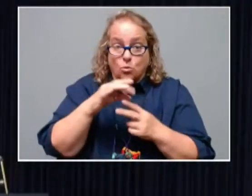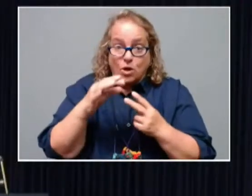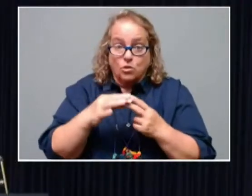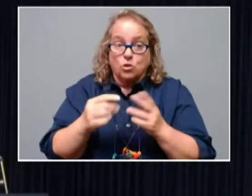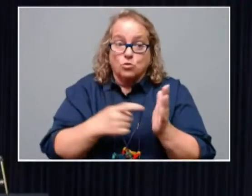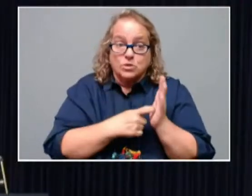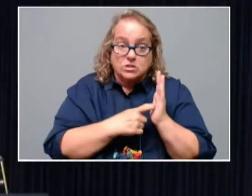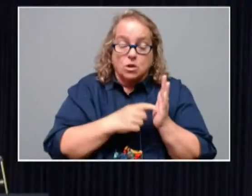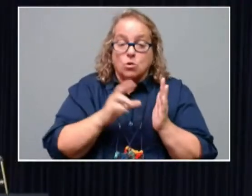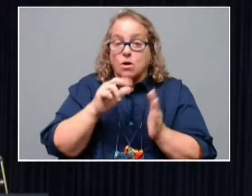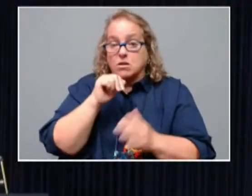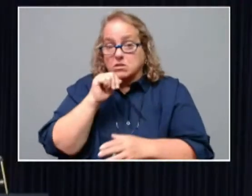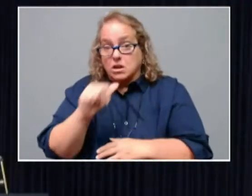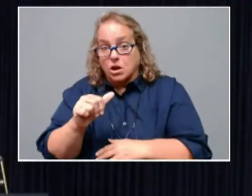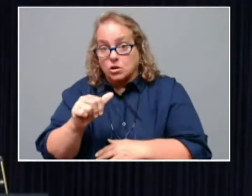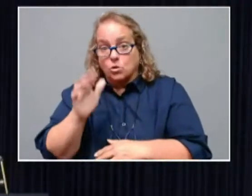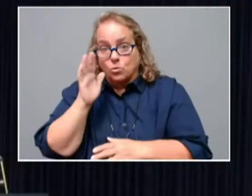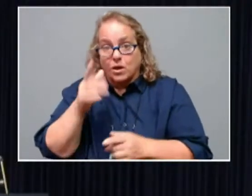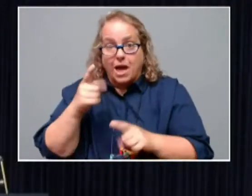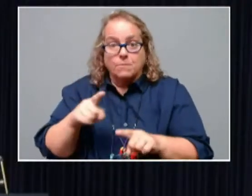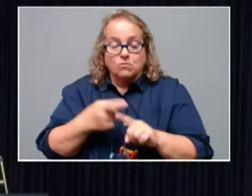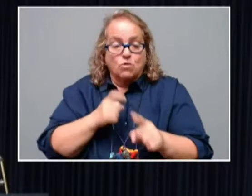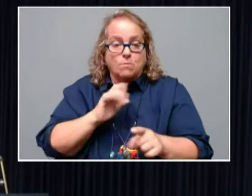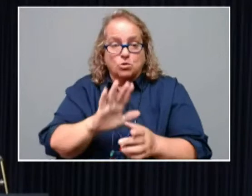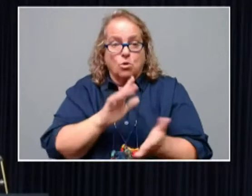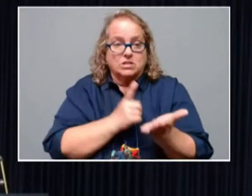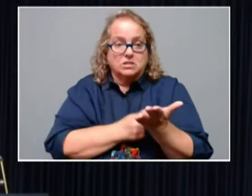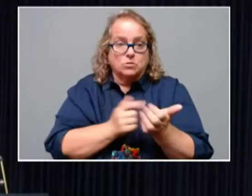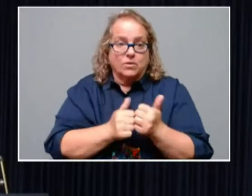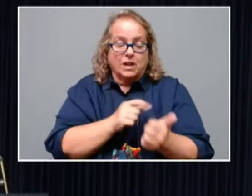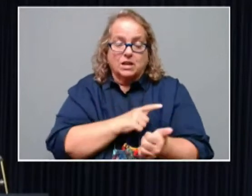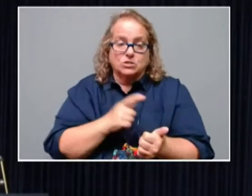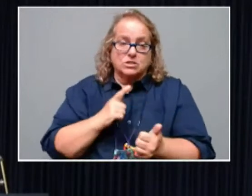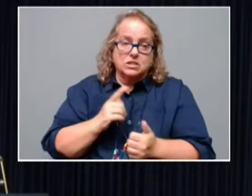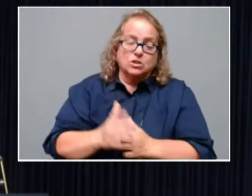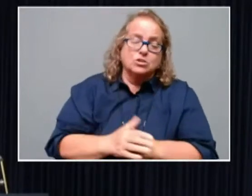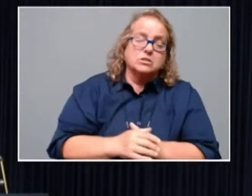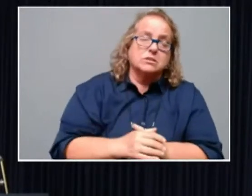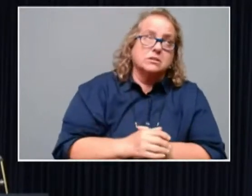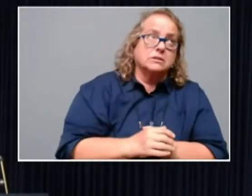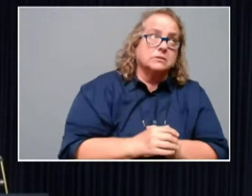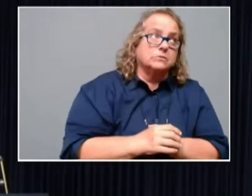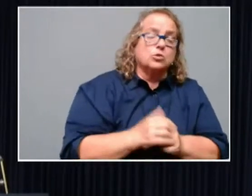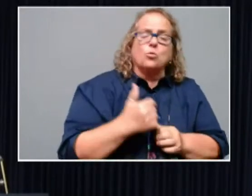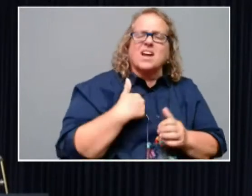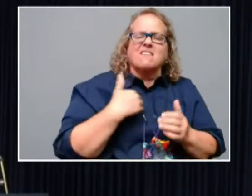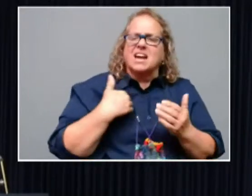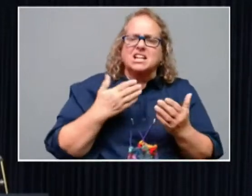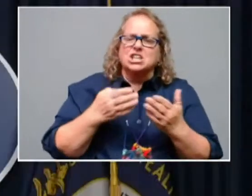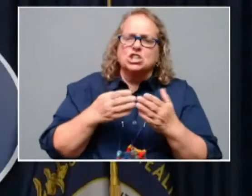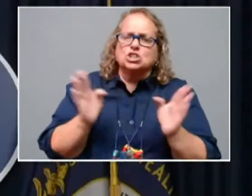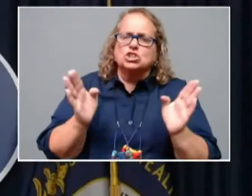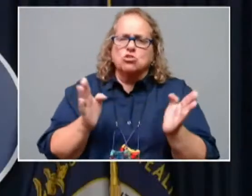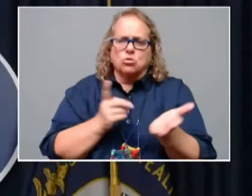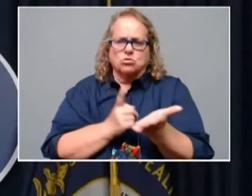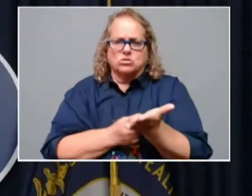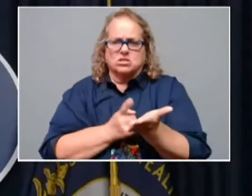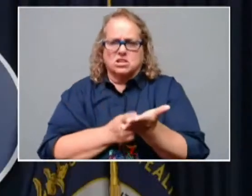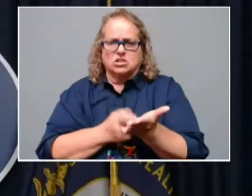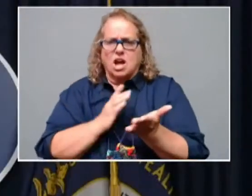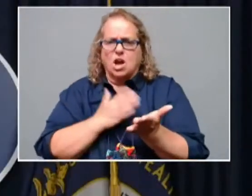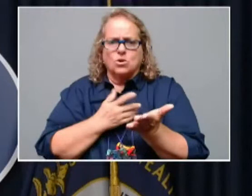would come out of those talks? So we've had general talks, and our talks have primarily been